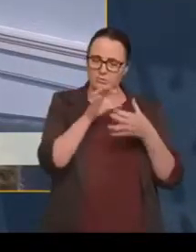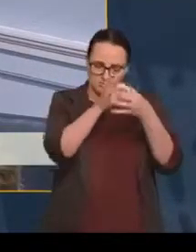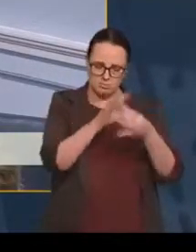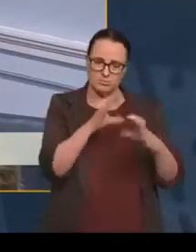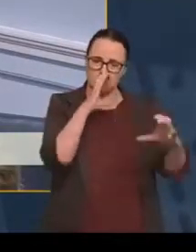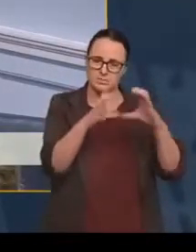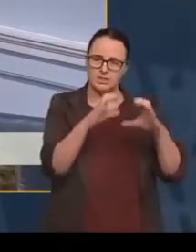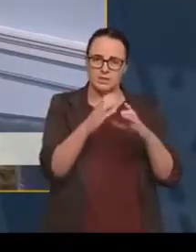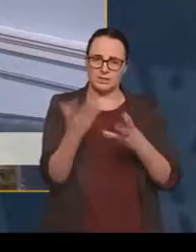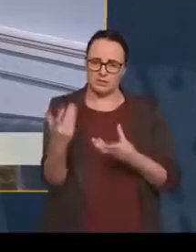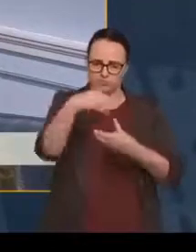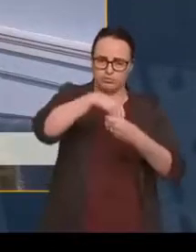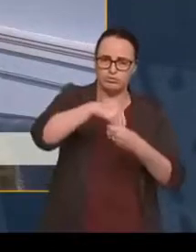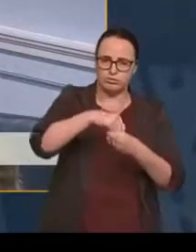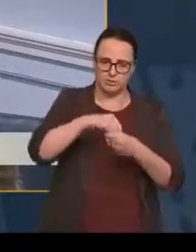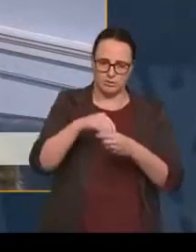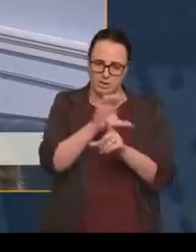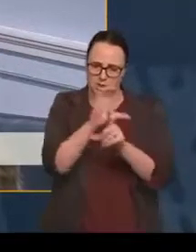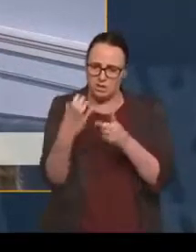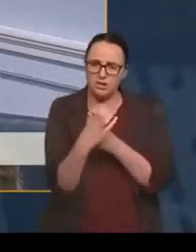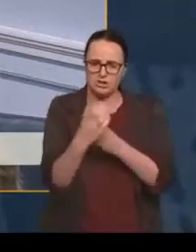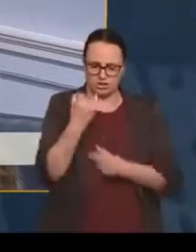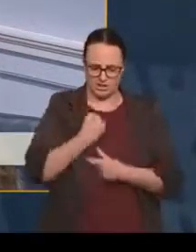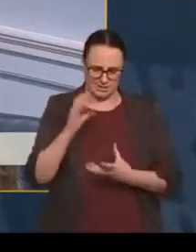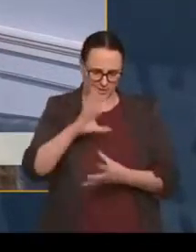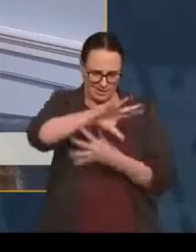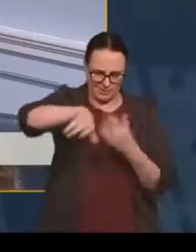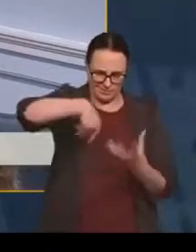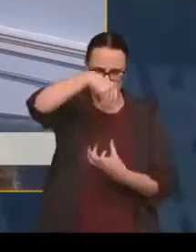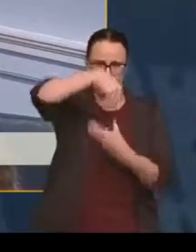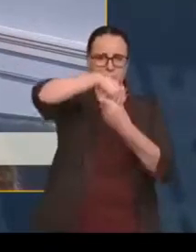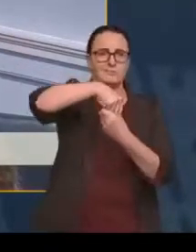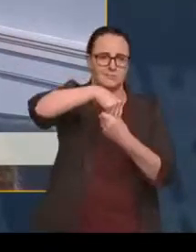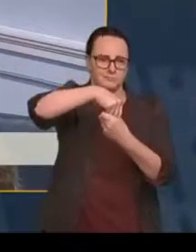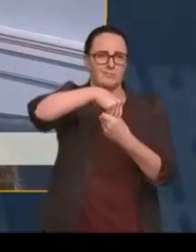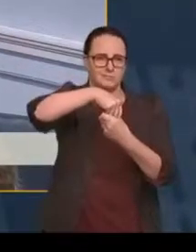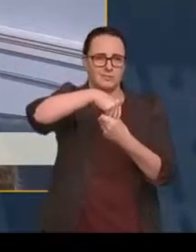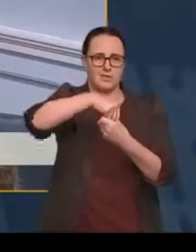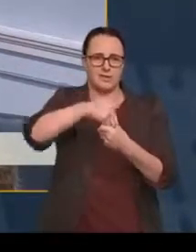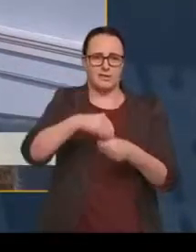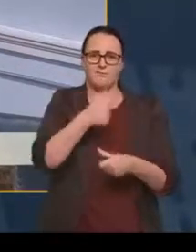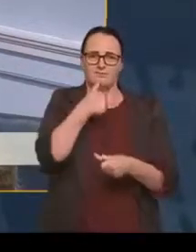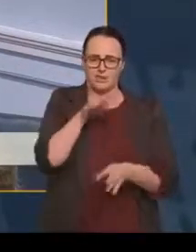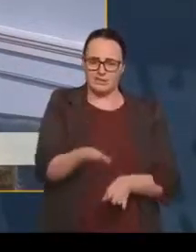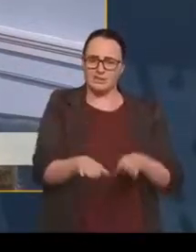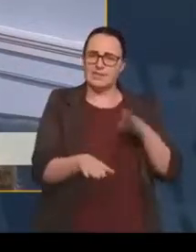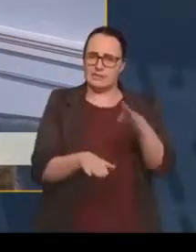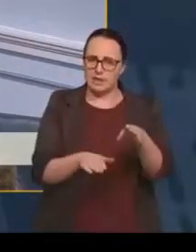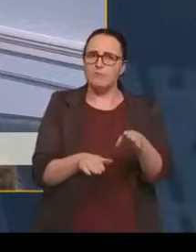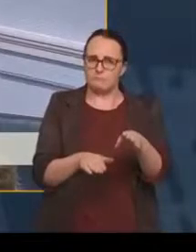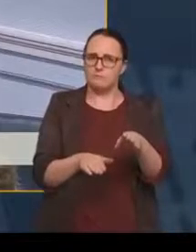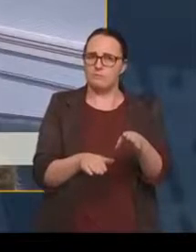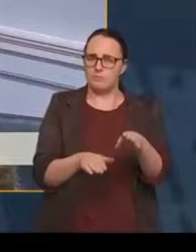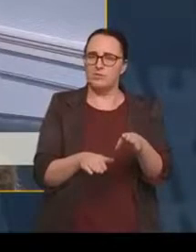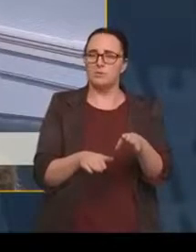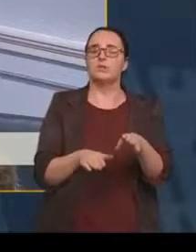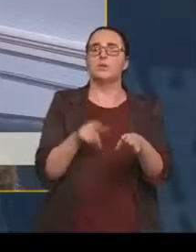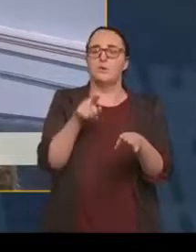communicating, it's about our culture and it's our identity. And I hope this is just the first step forward in